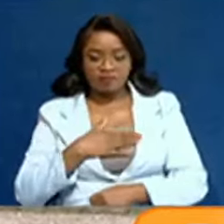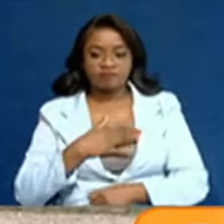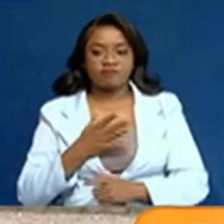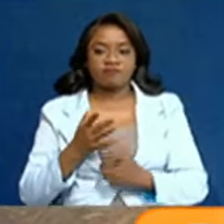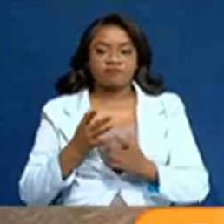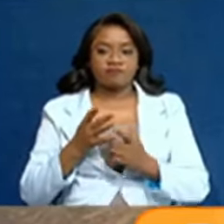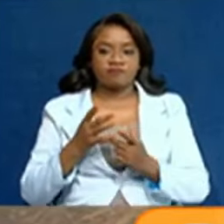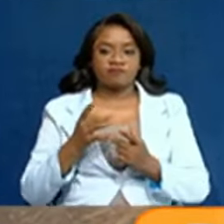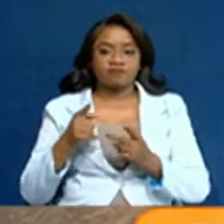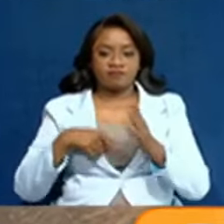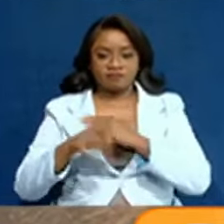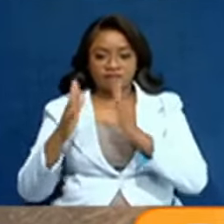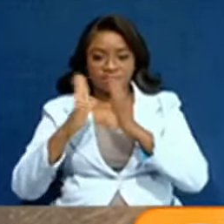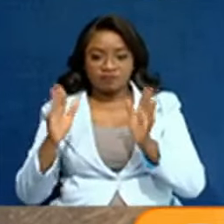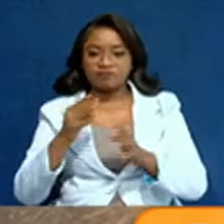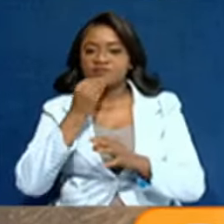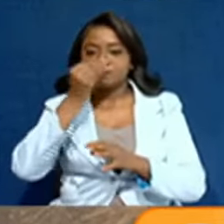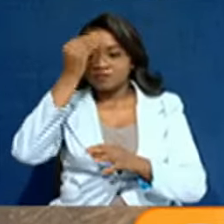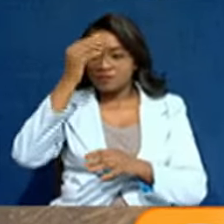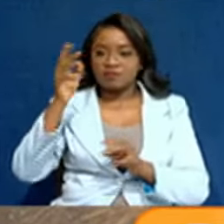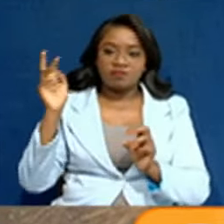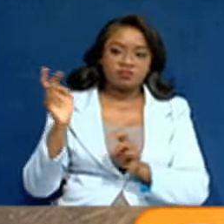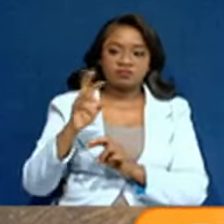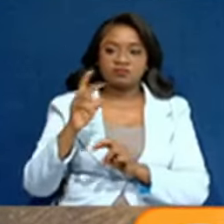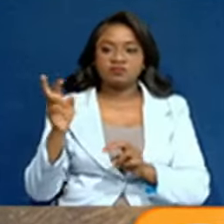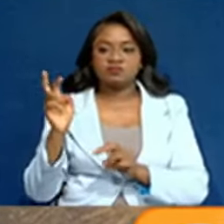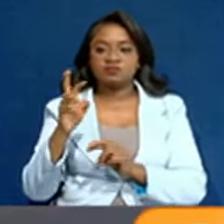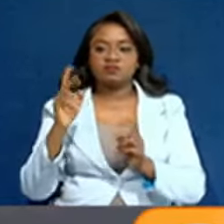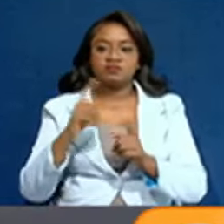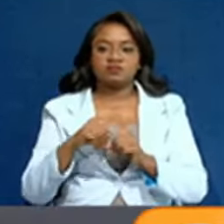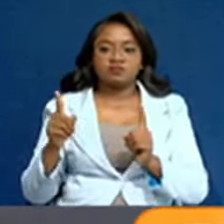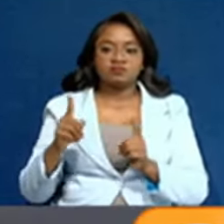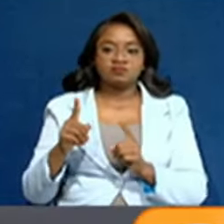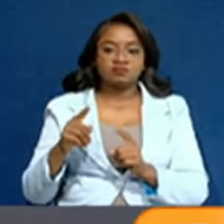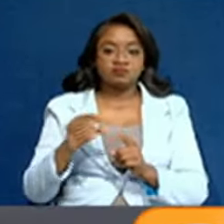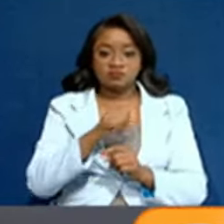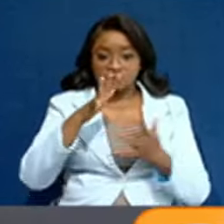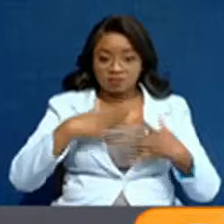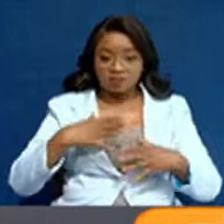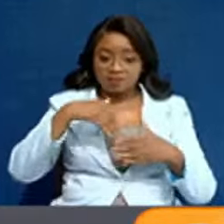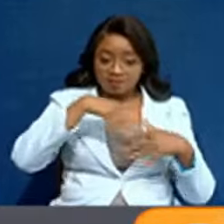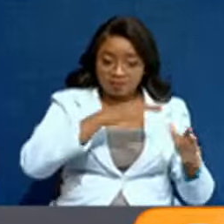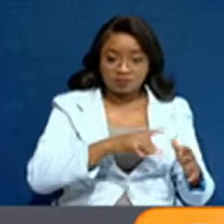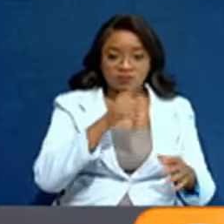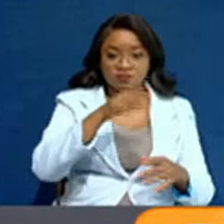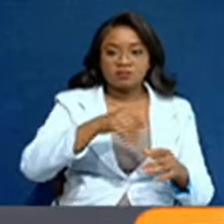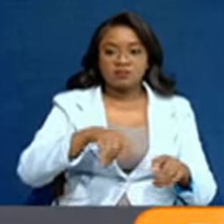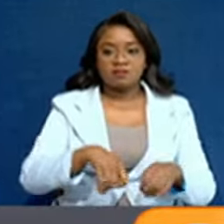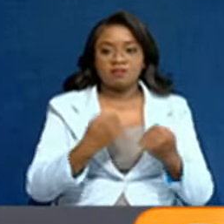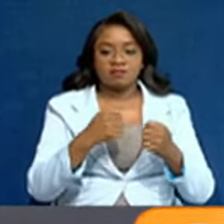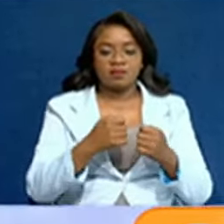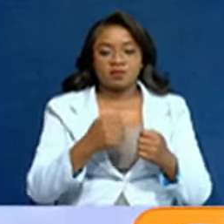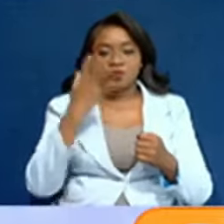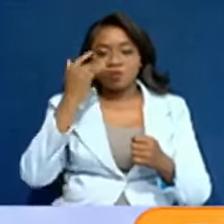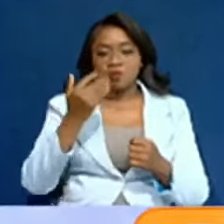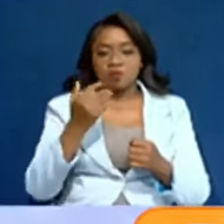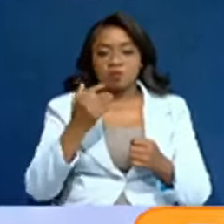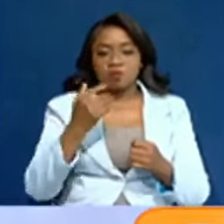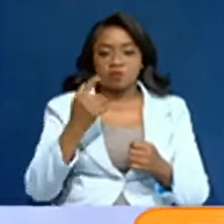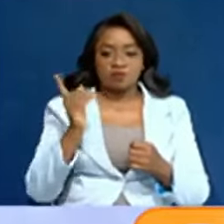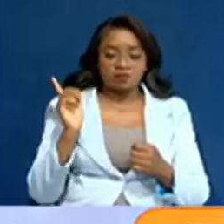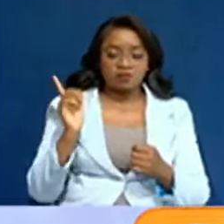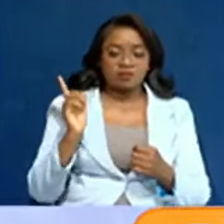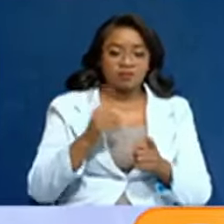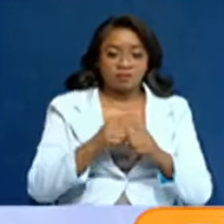apartment. Wakijifanya wako na shughuli zingine, wengine wako nje wakavunja kioo ya gari ya nyuma, because pesa nilikuwa nimeweka kwa boot, but